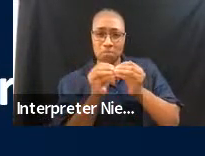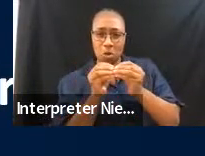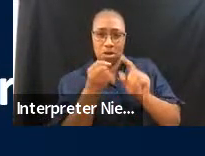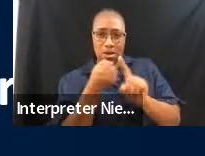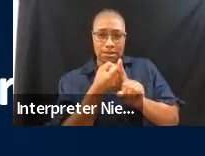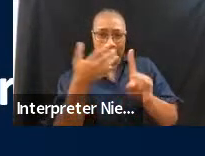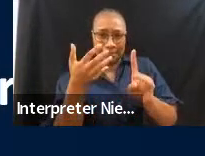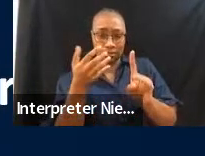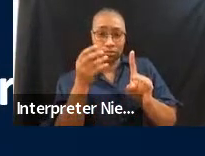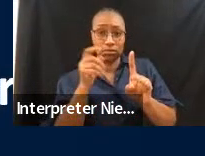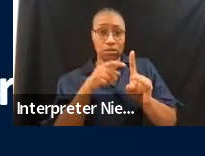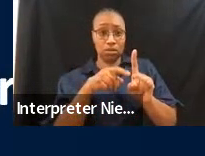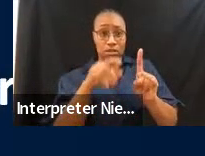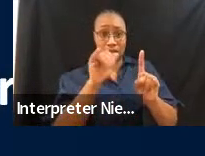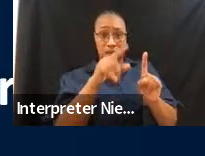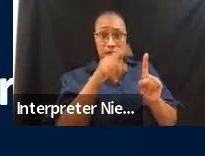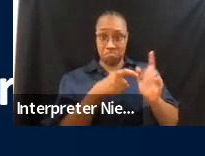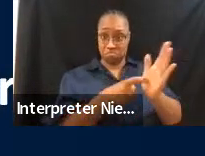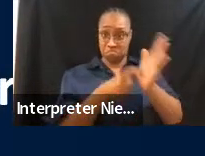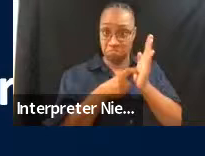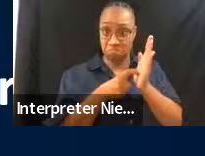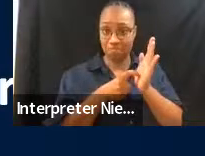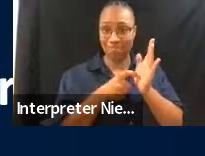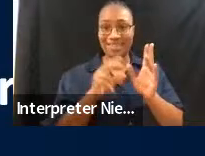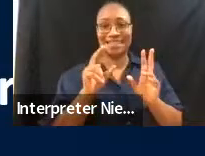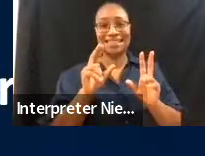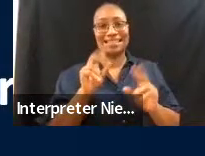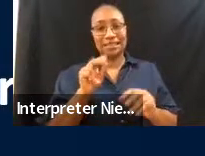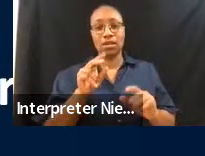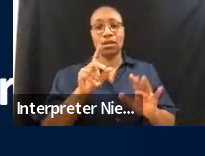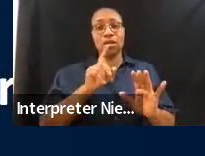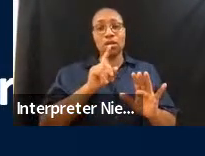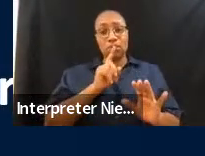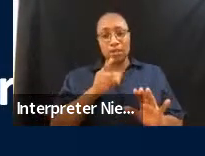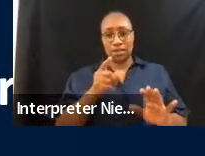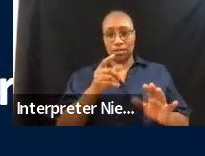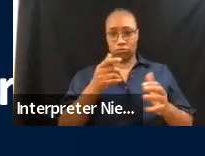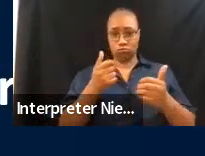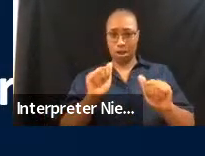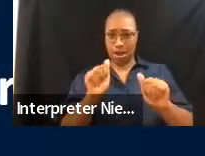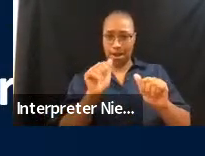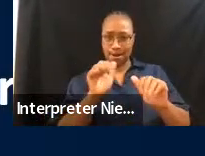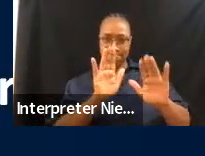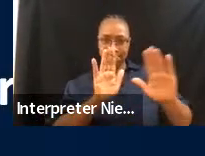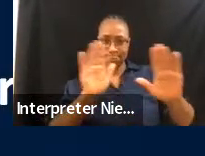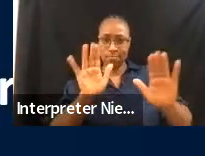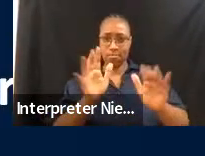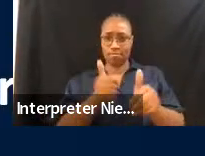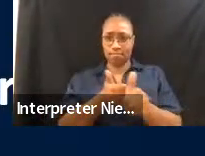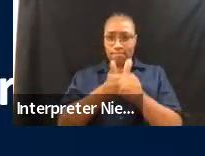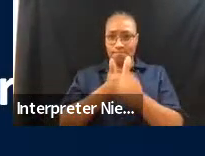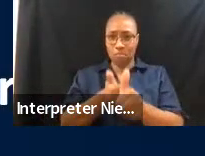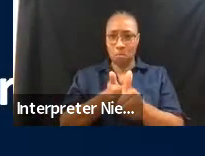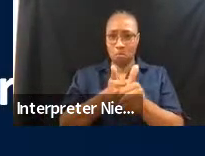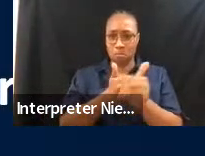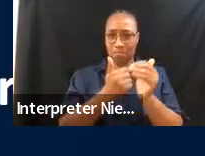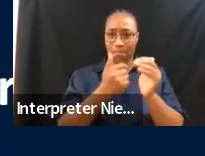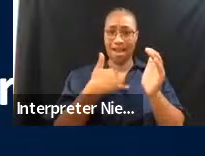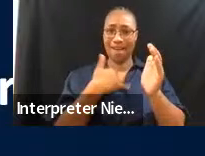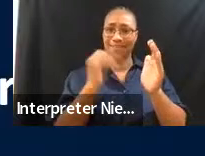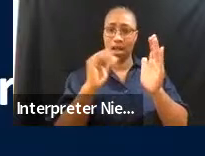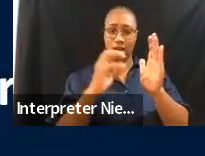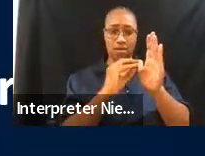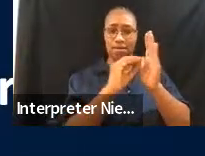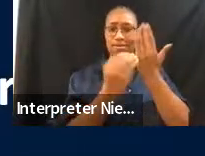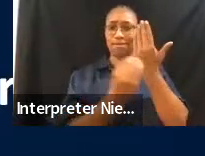labels. Now, the board has led the development of advisory guidance on making prescription drug container labels